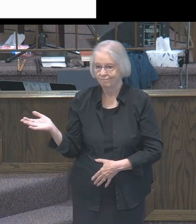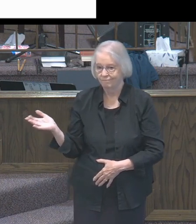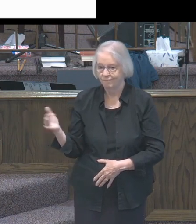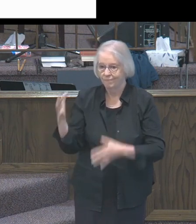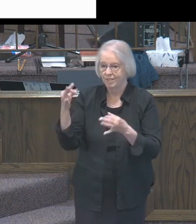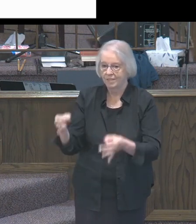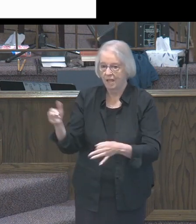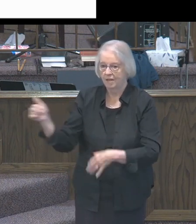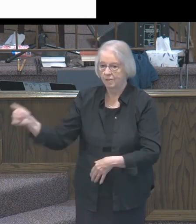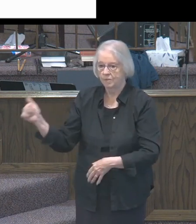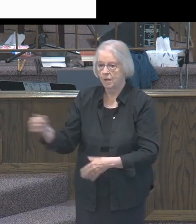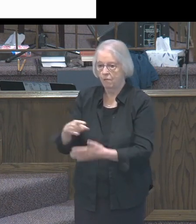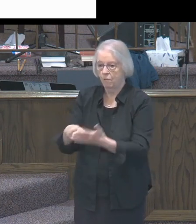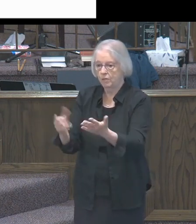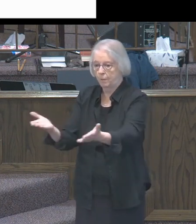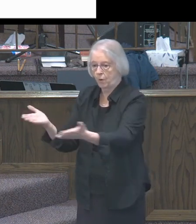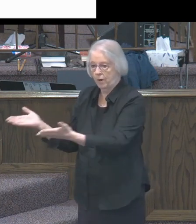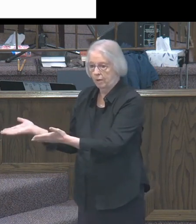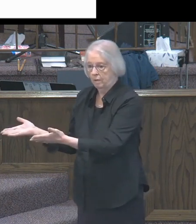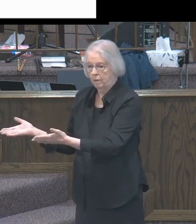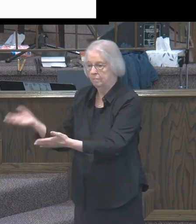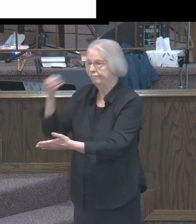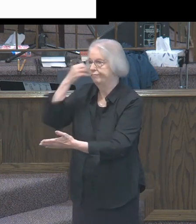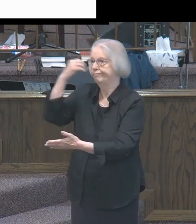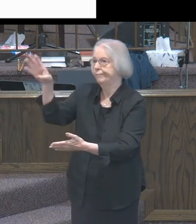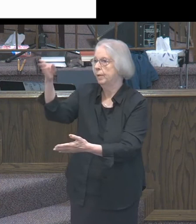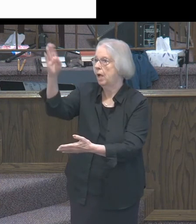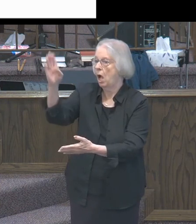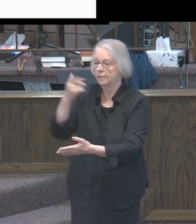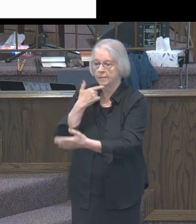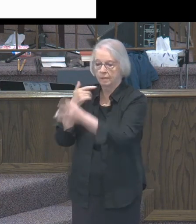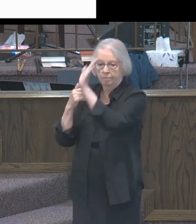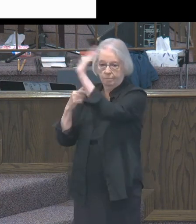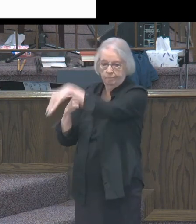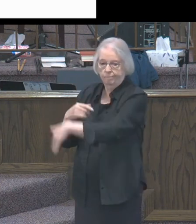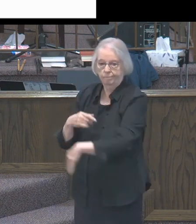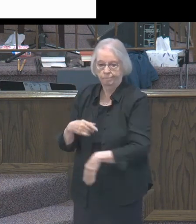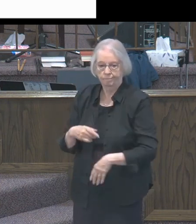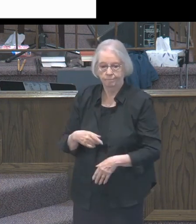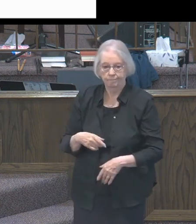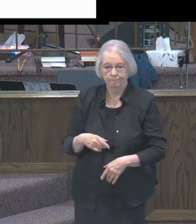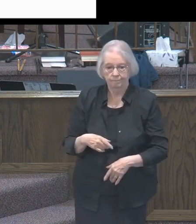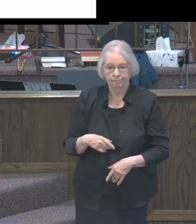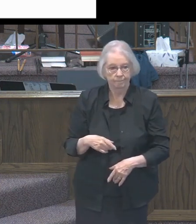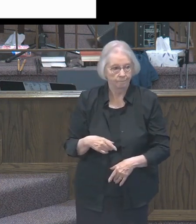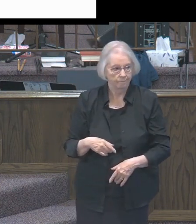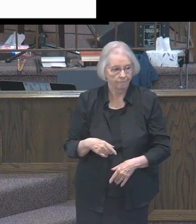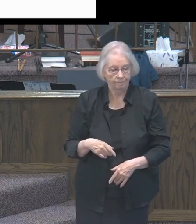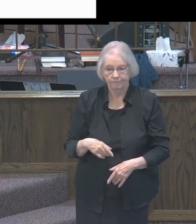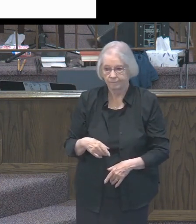have you done?" You see, Cain would never have murdered Abel if he had